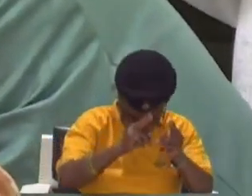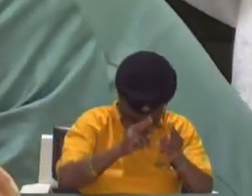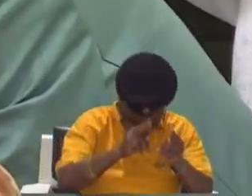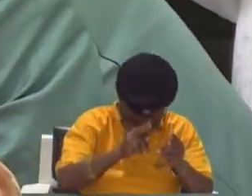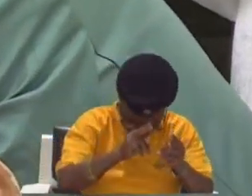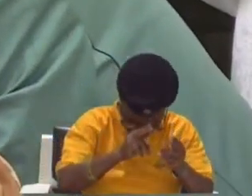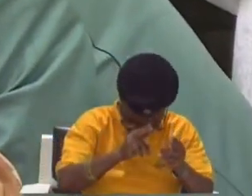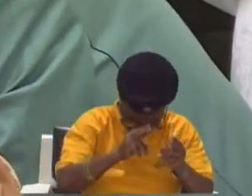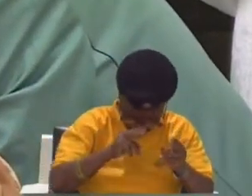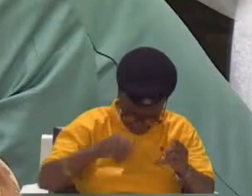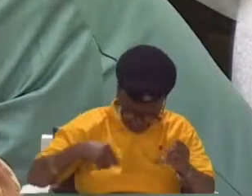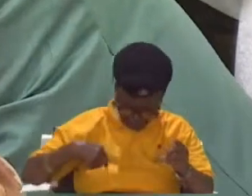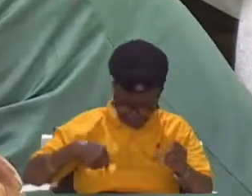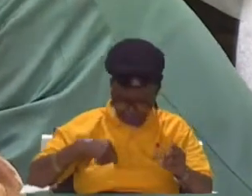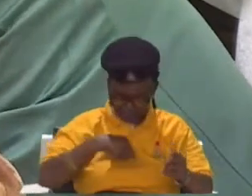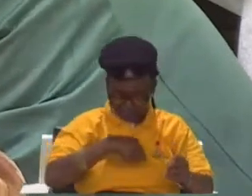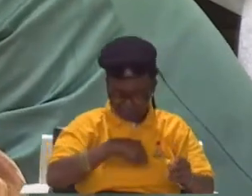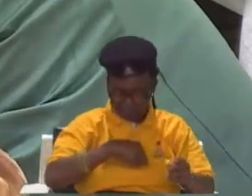honor.